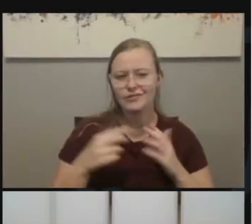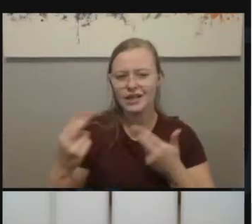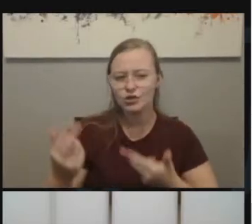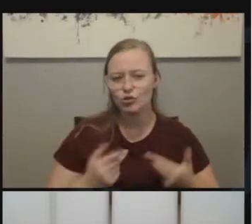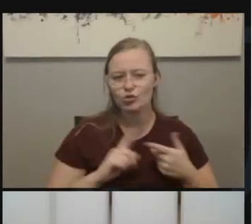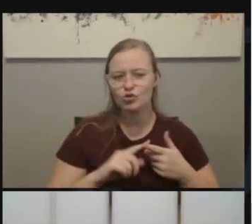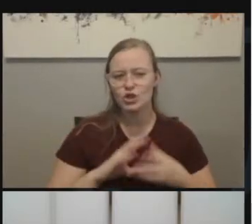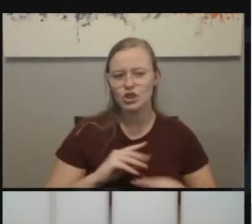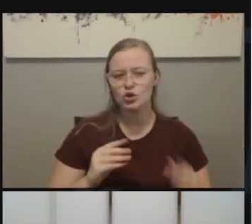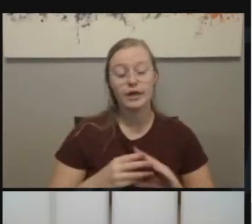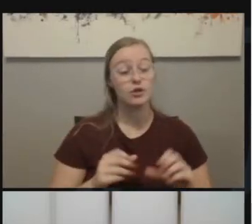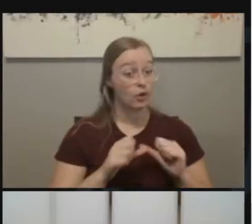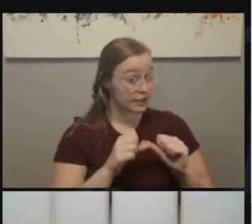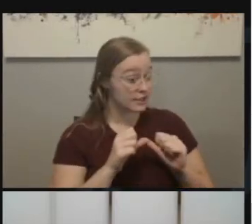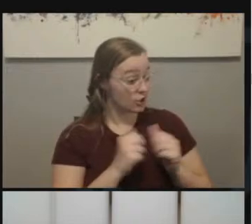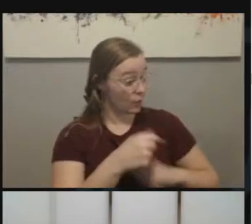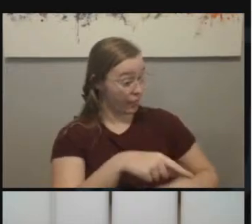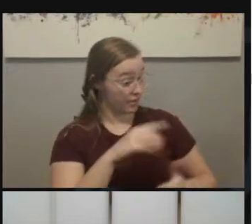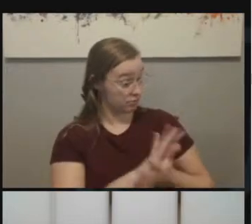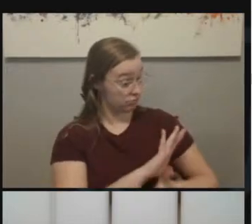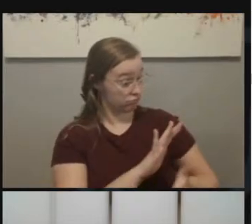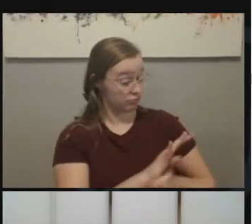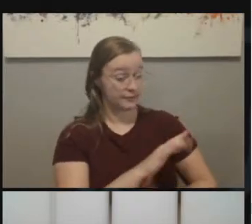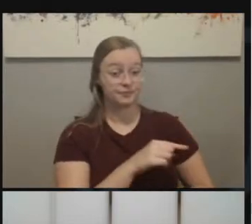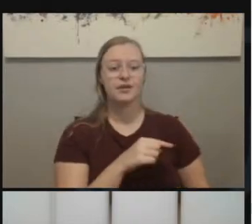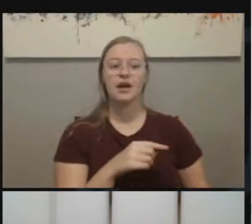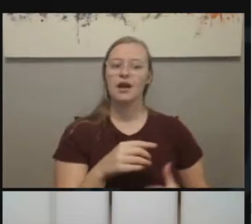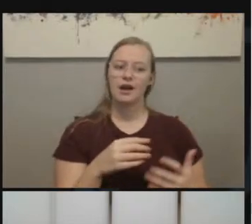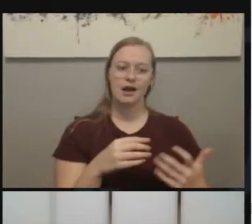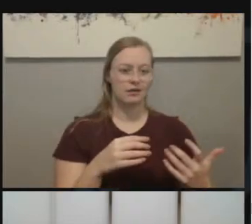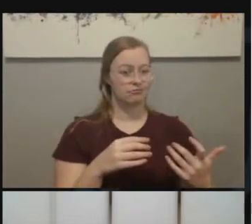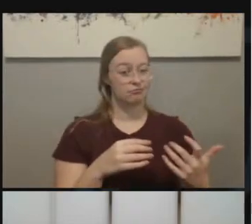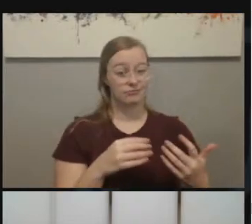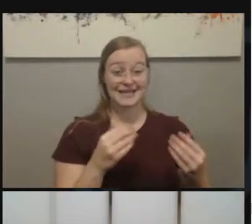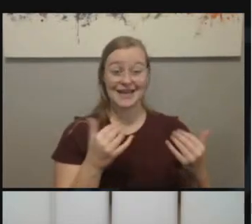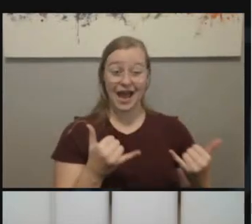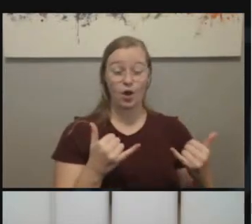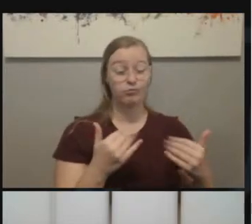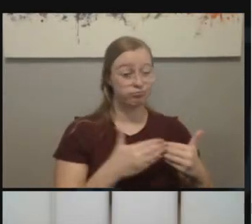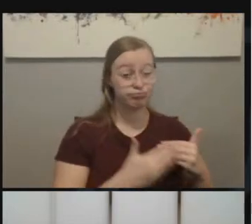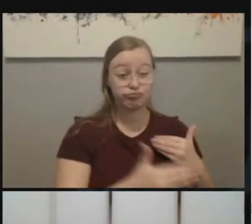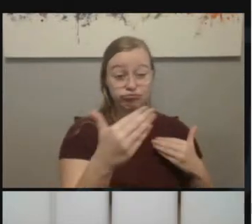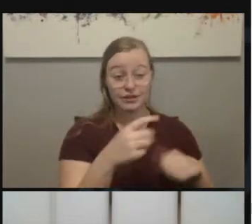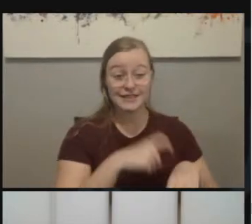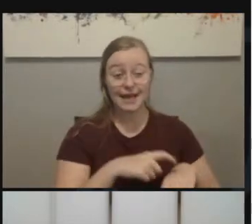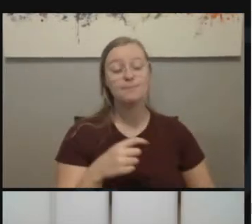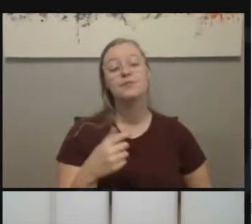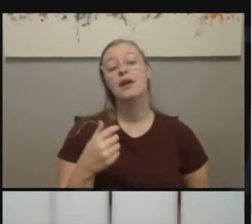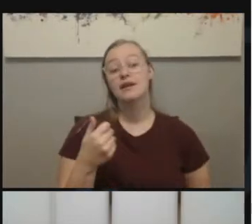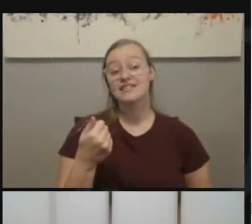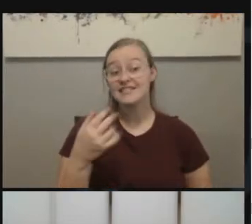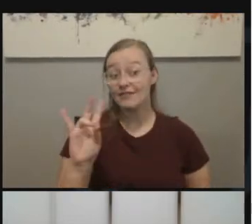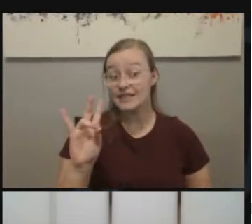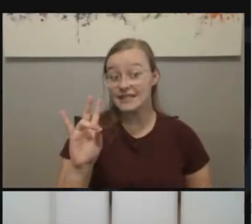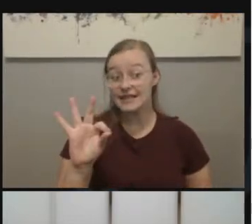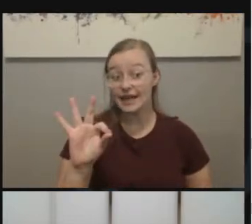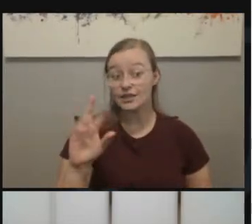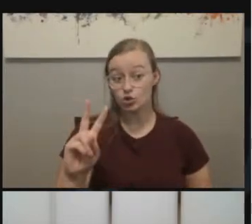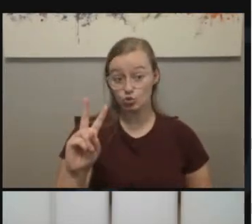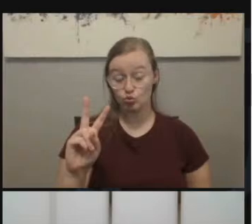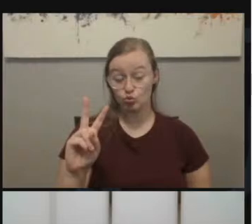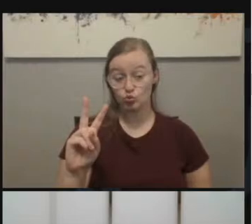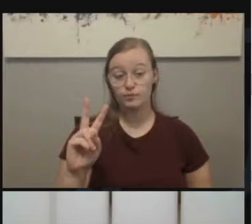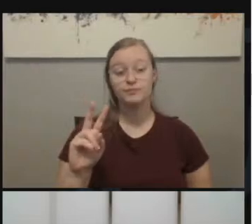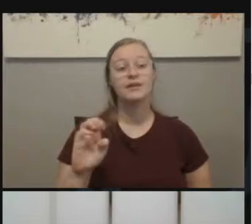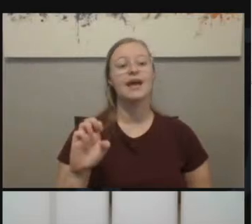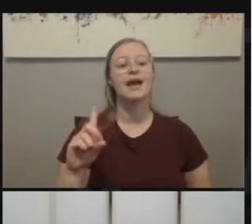continue with this entry, pushing forward in time. In 1792,